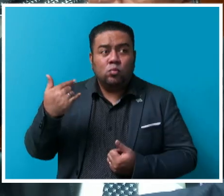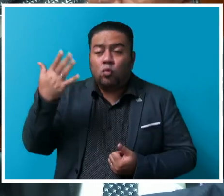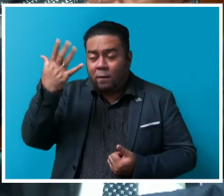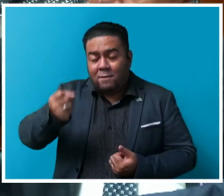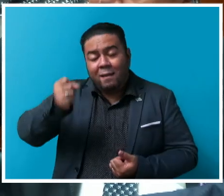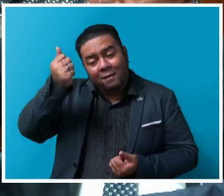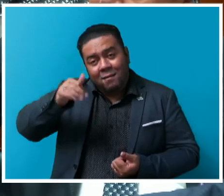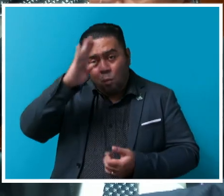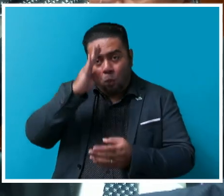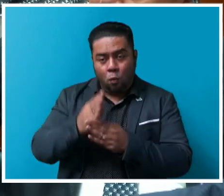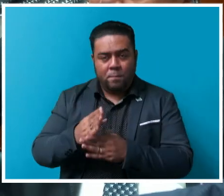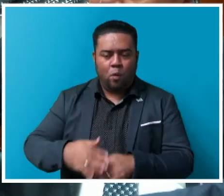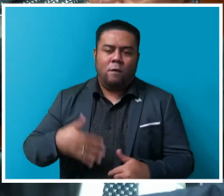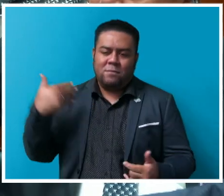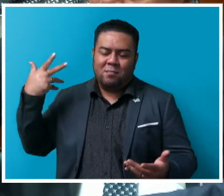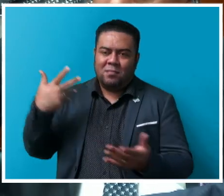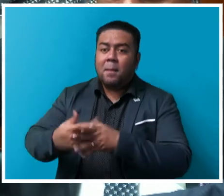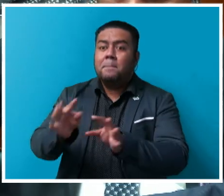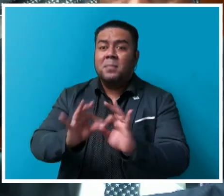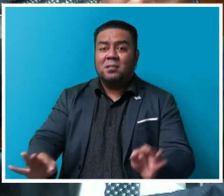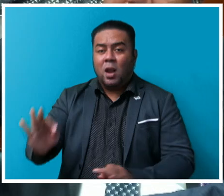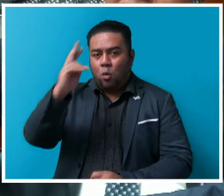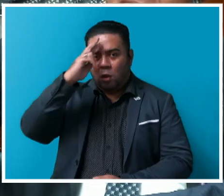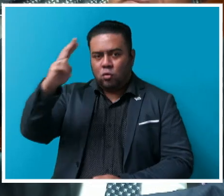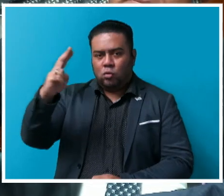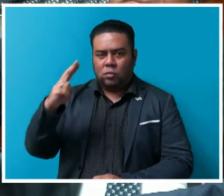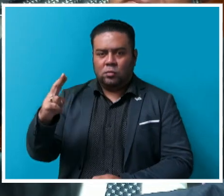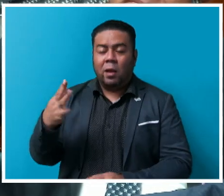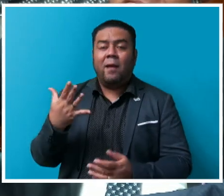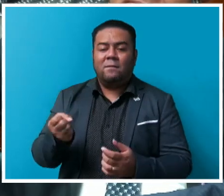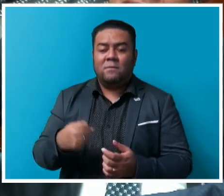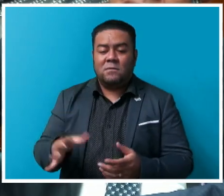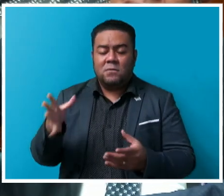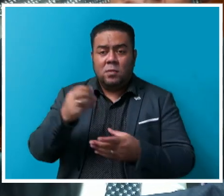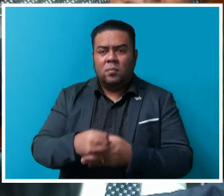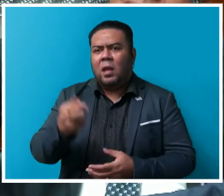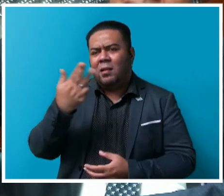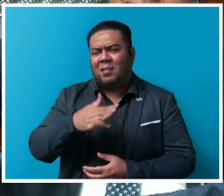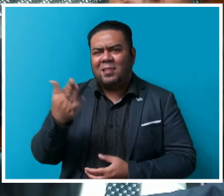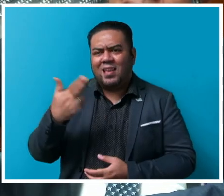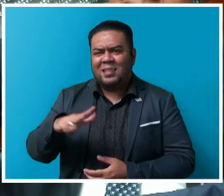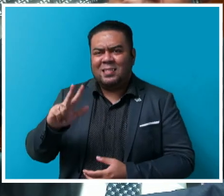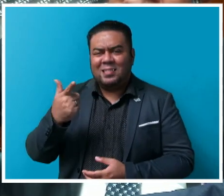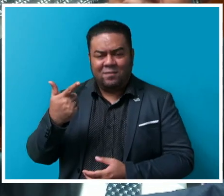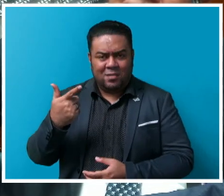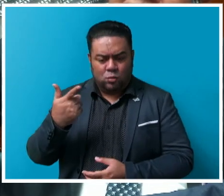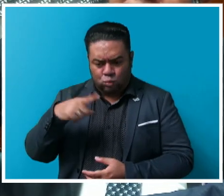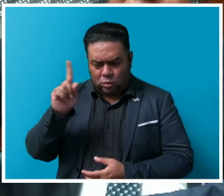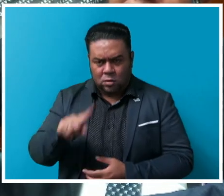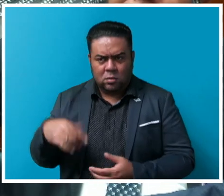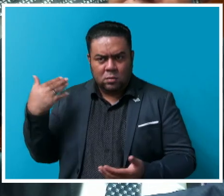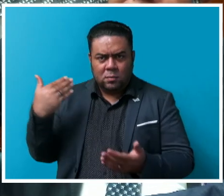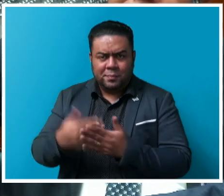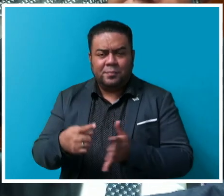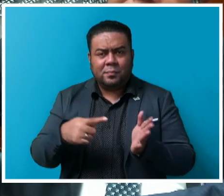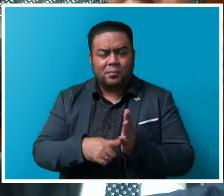hope of lasting peace in our nation, addressing the ills since 1987 to date through the